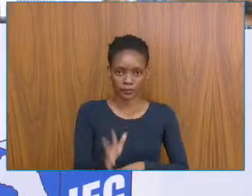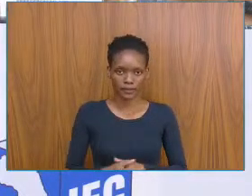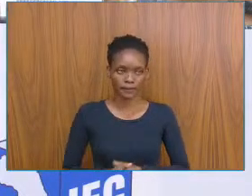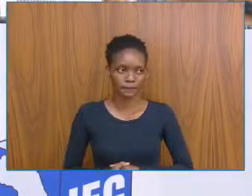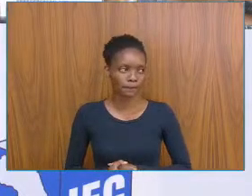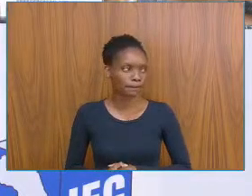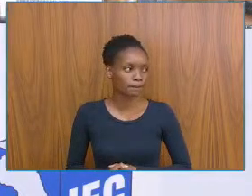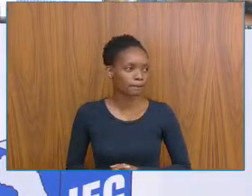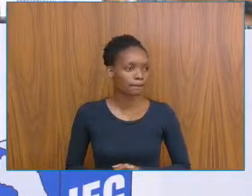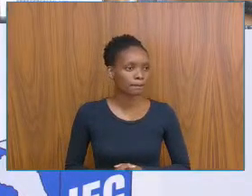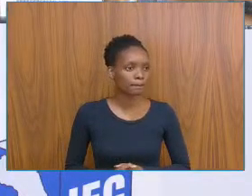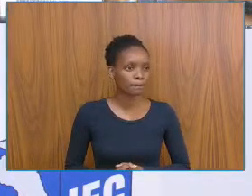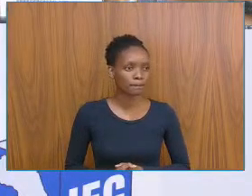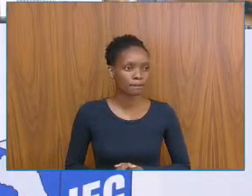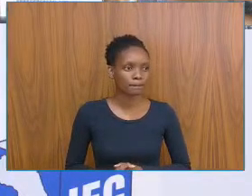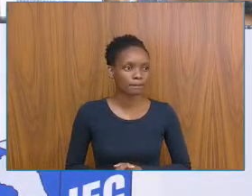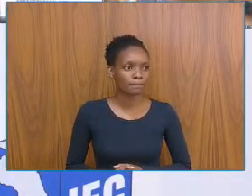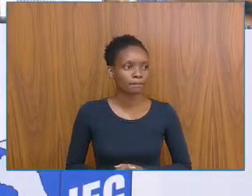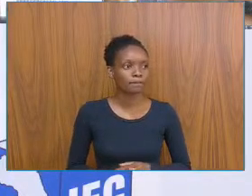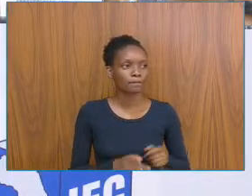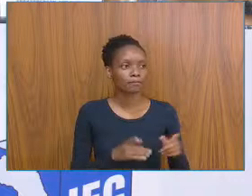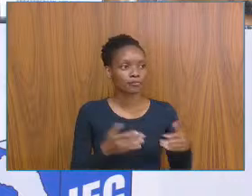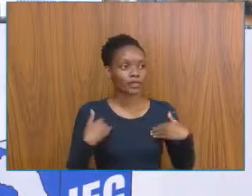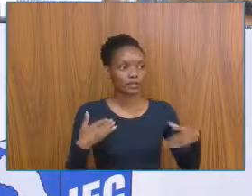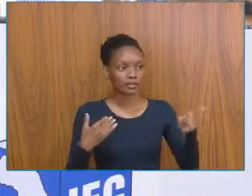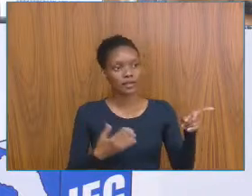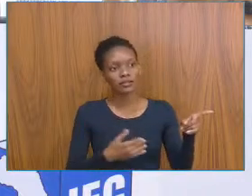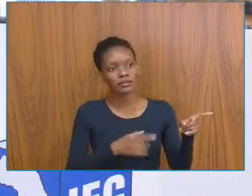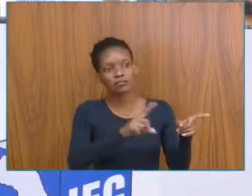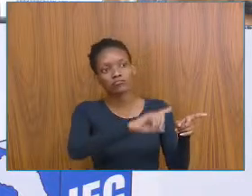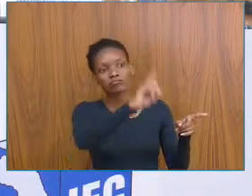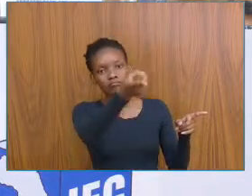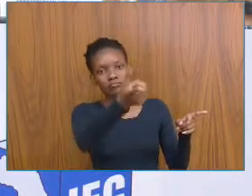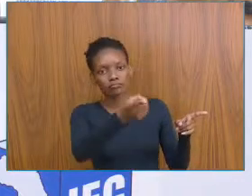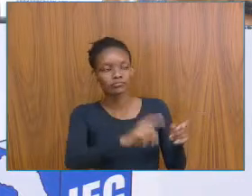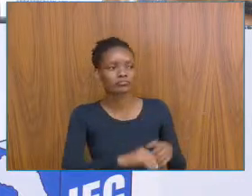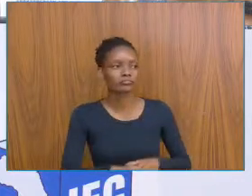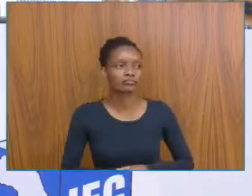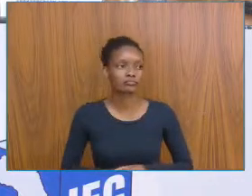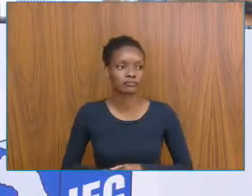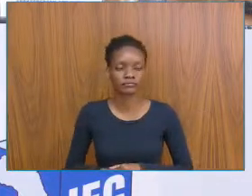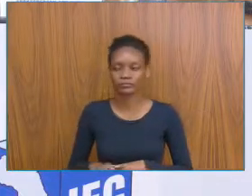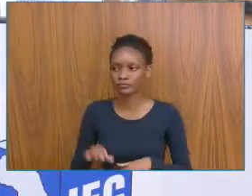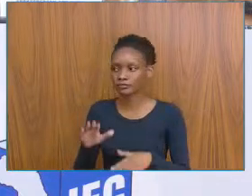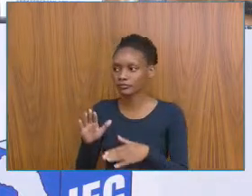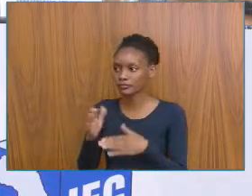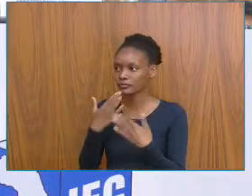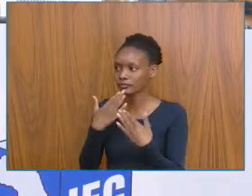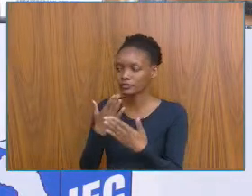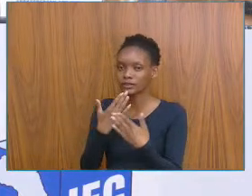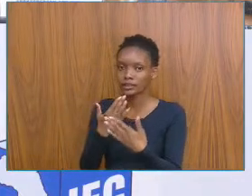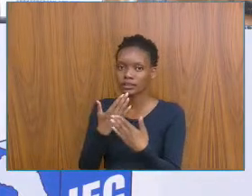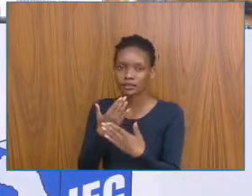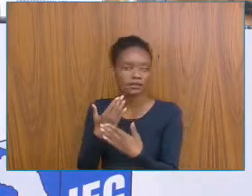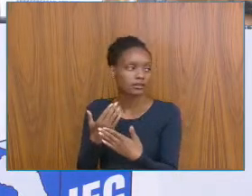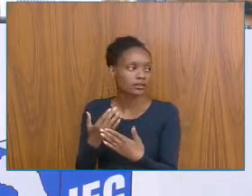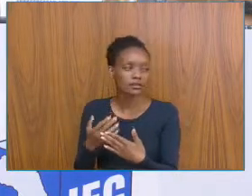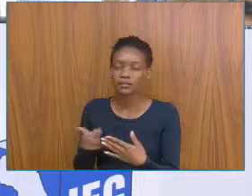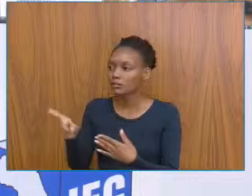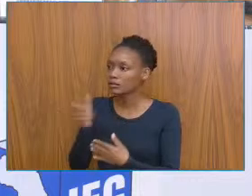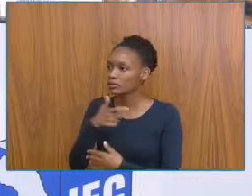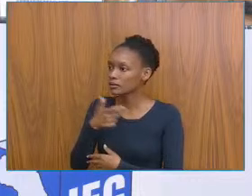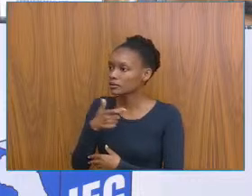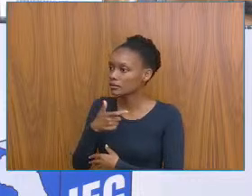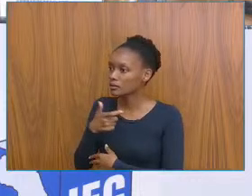much. Okay, let's proceed from here and then end on that corner. Thank you very much. Thank you very much, Program Director.